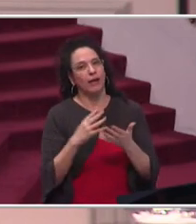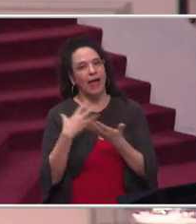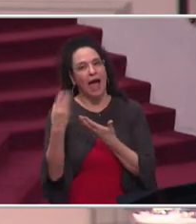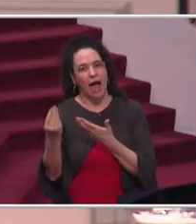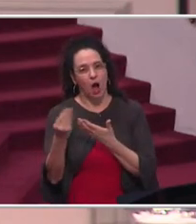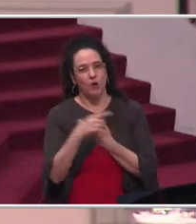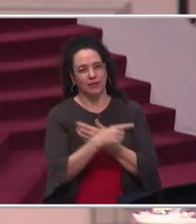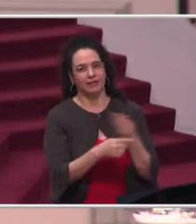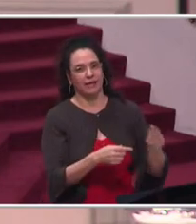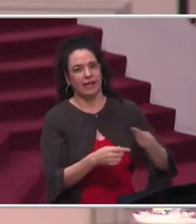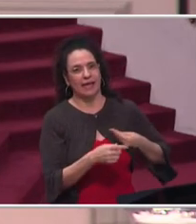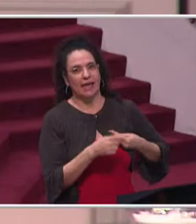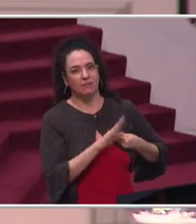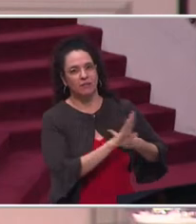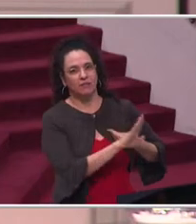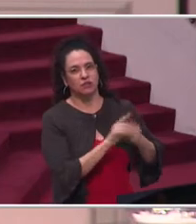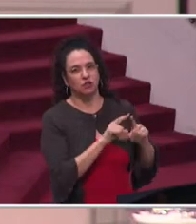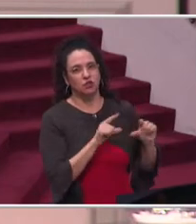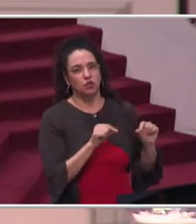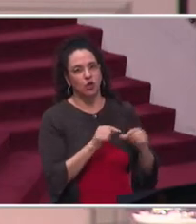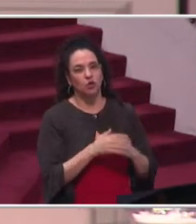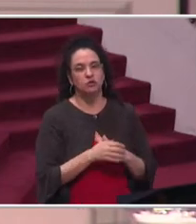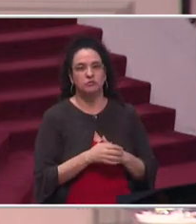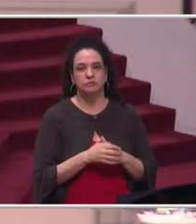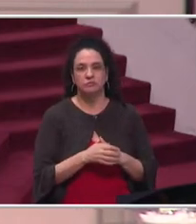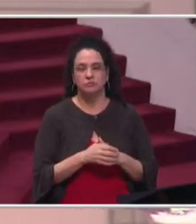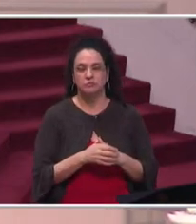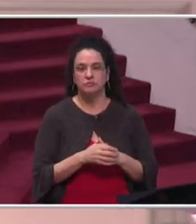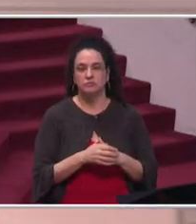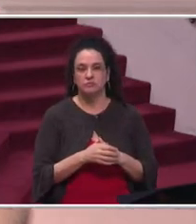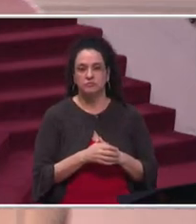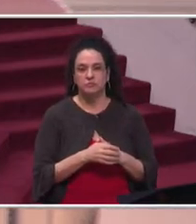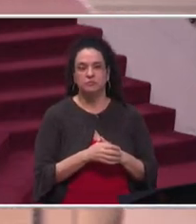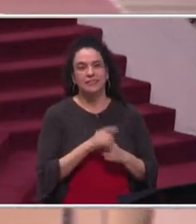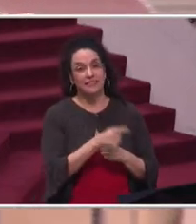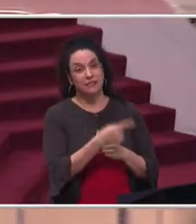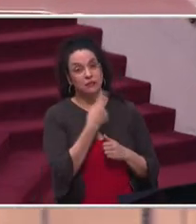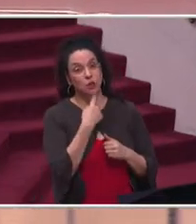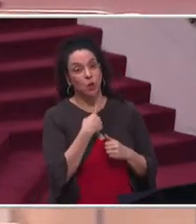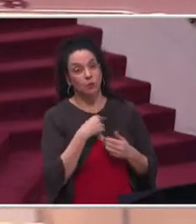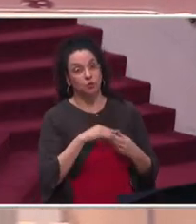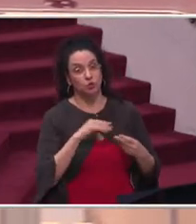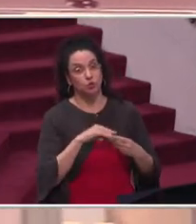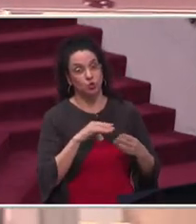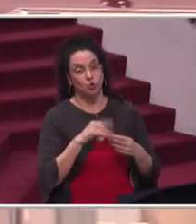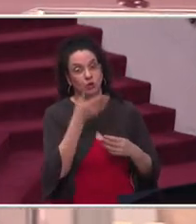to me. He had been called into ministry. And